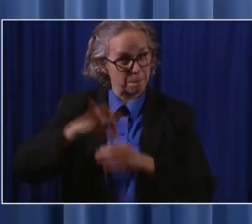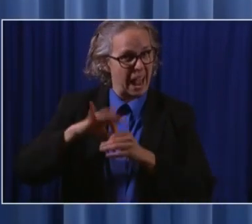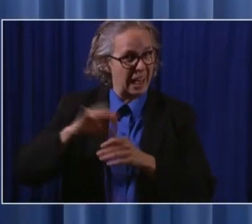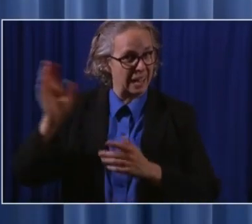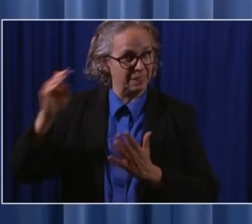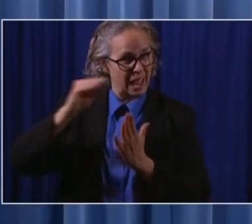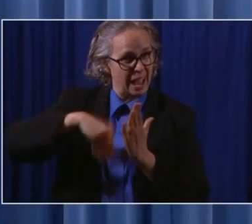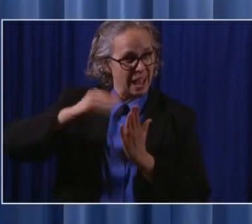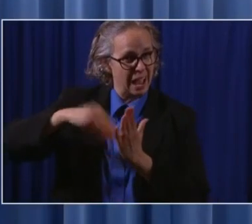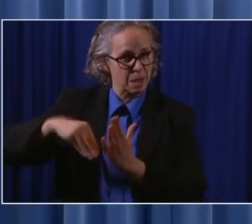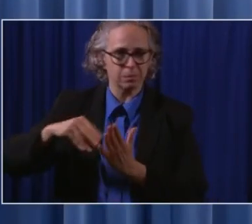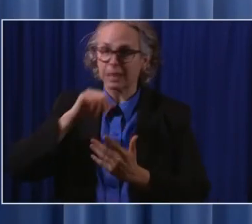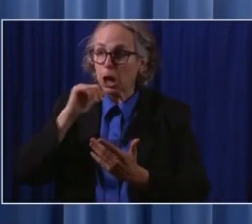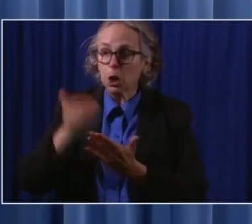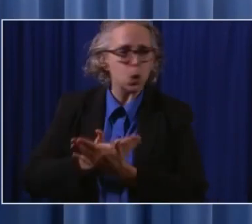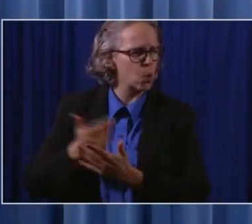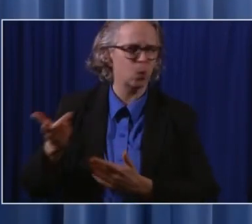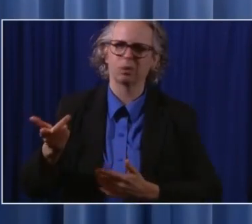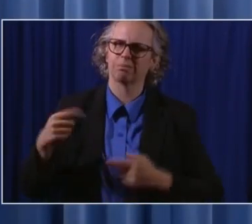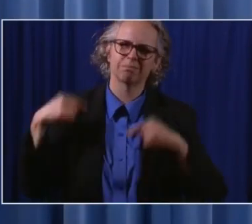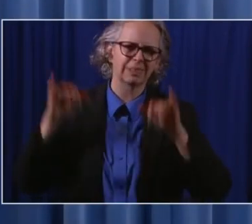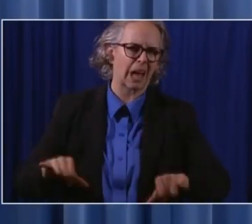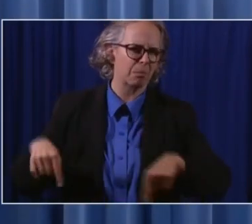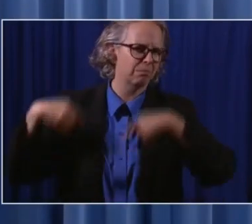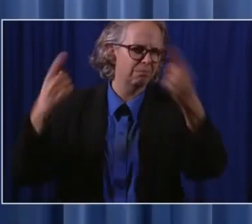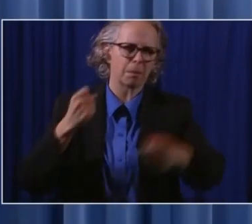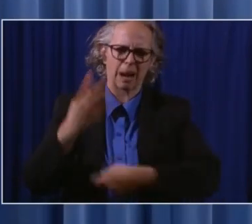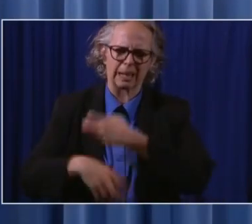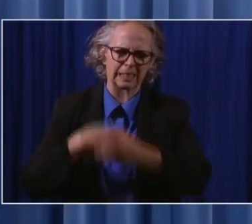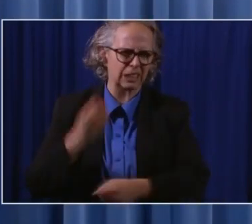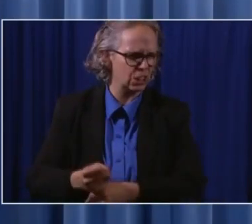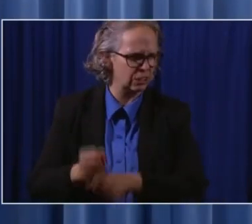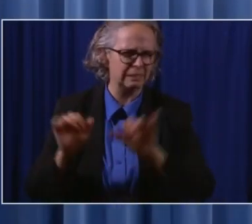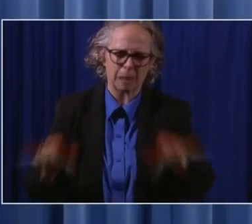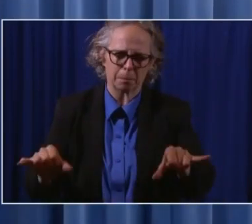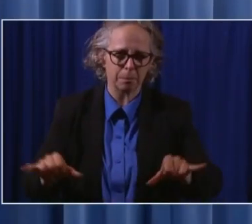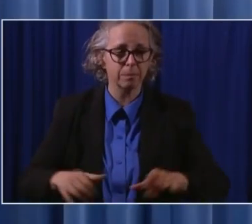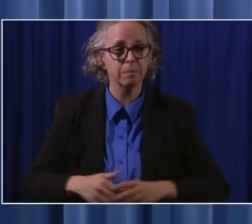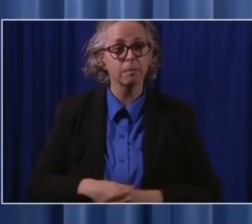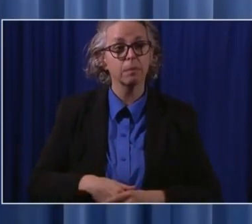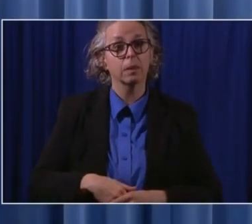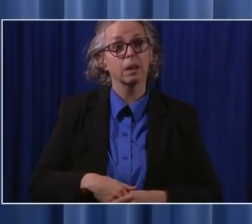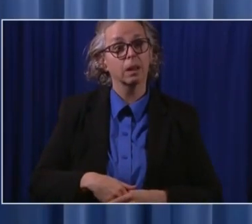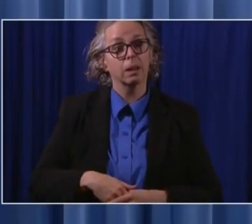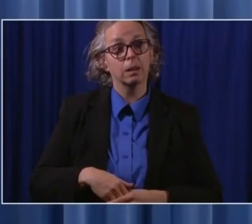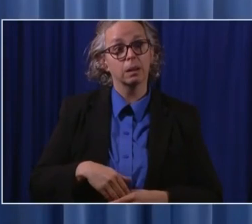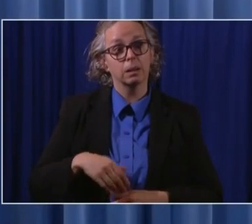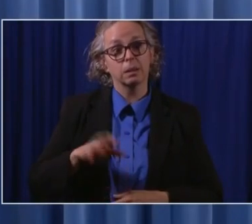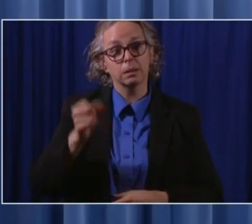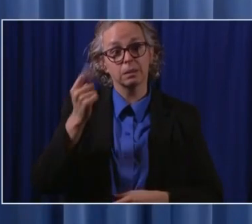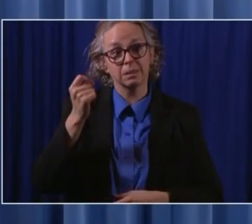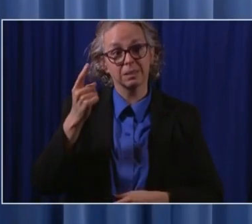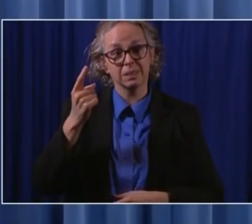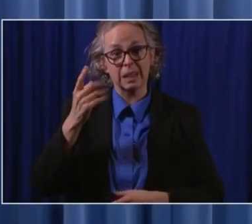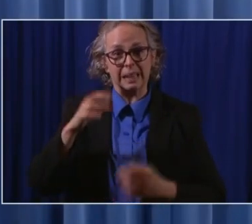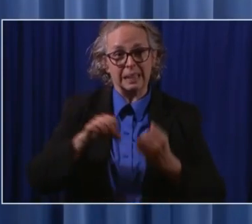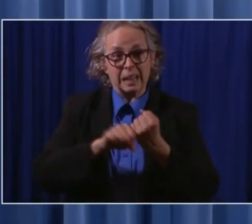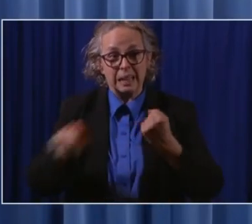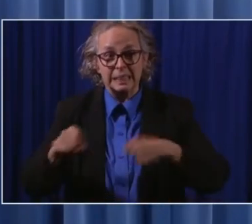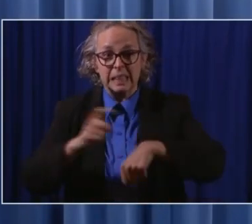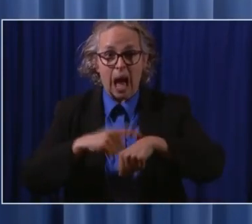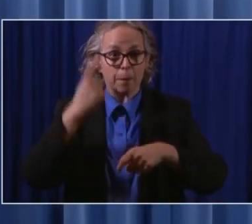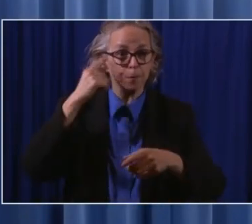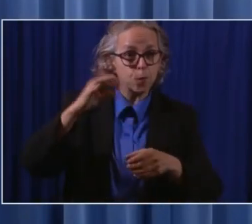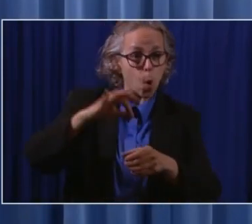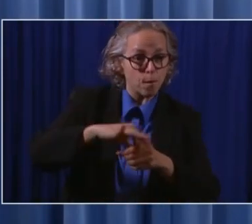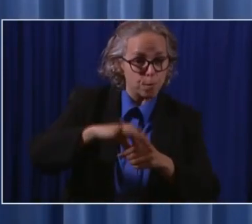to do it. We've done it for a number of years. Our additional voting on additional hours of voting that's available to go to the Board